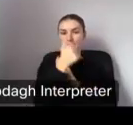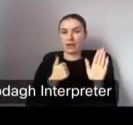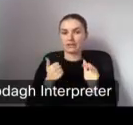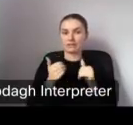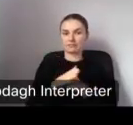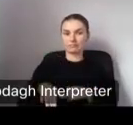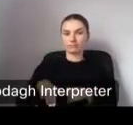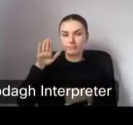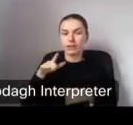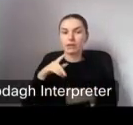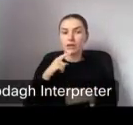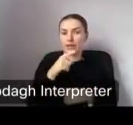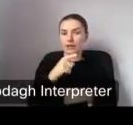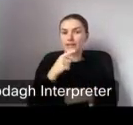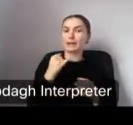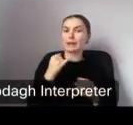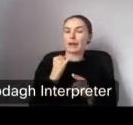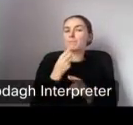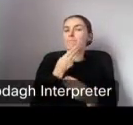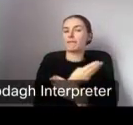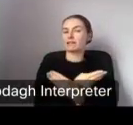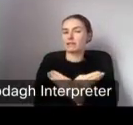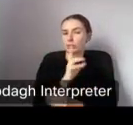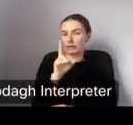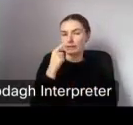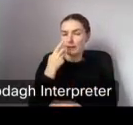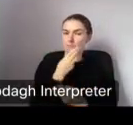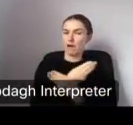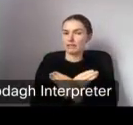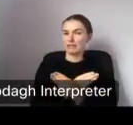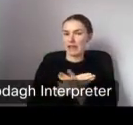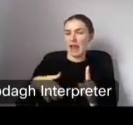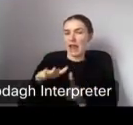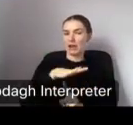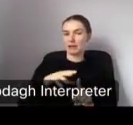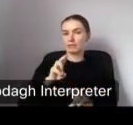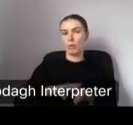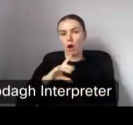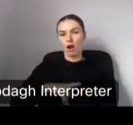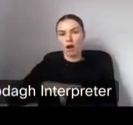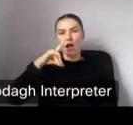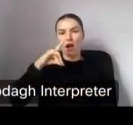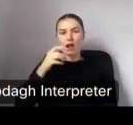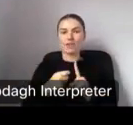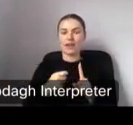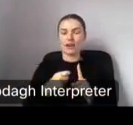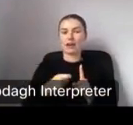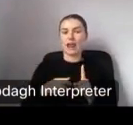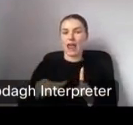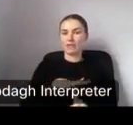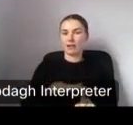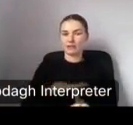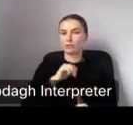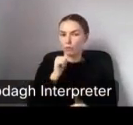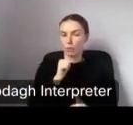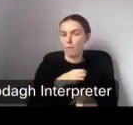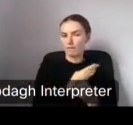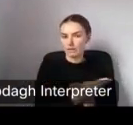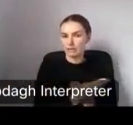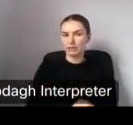And that's in poverty. As you can see, in poverty areas are much higher levels than in areas that are no poverty.